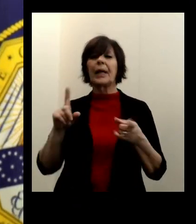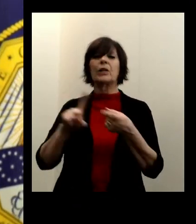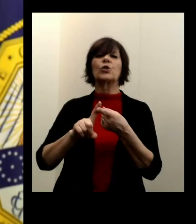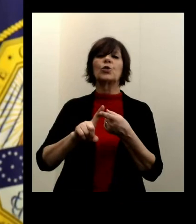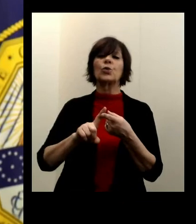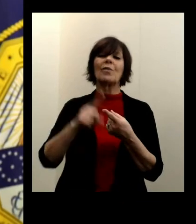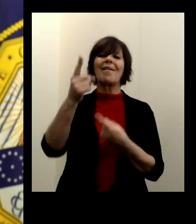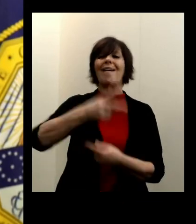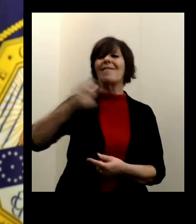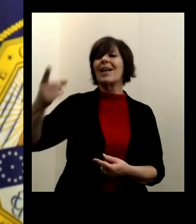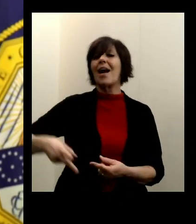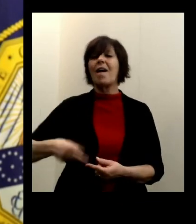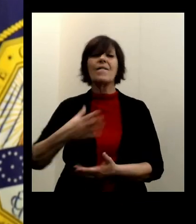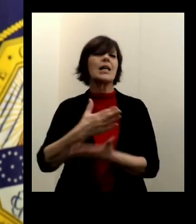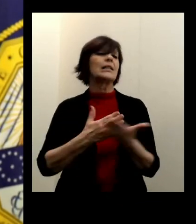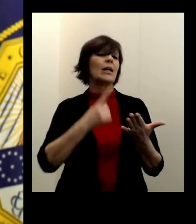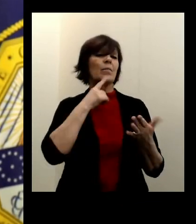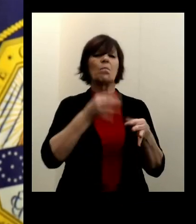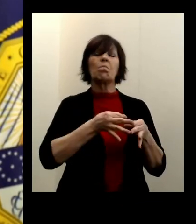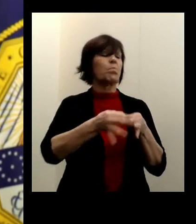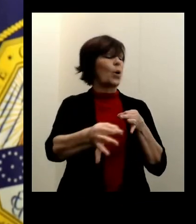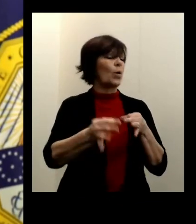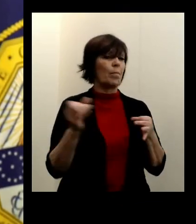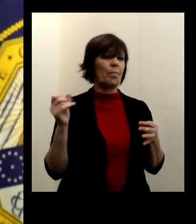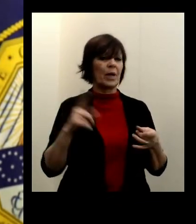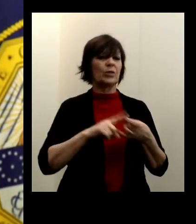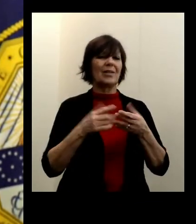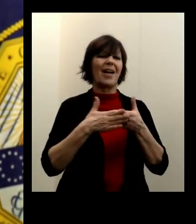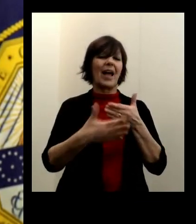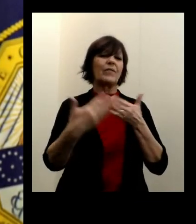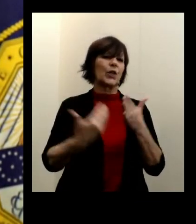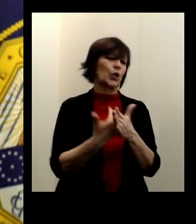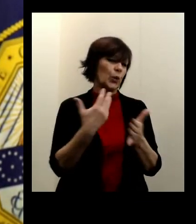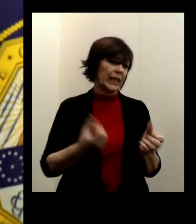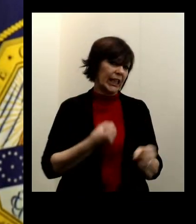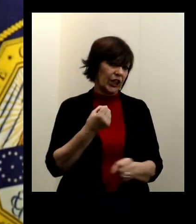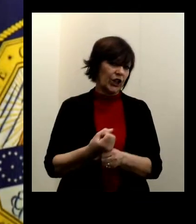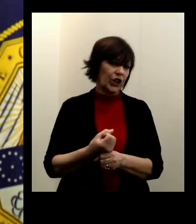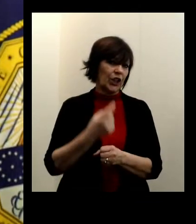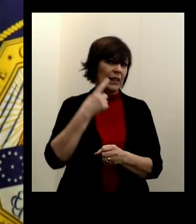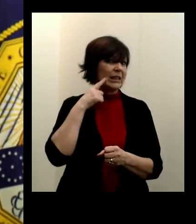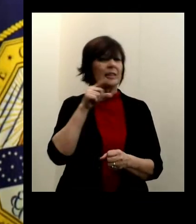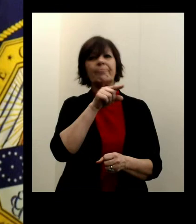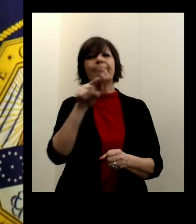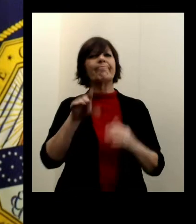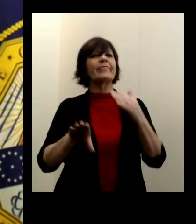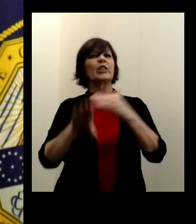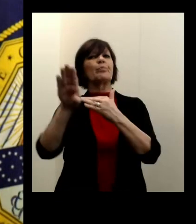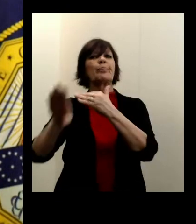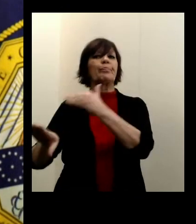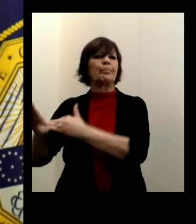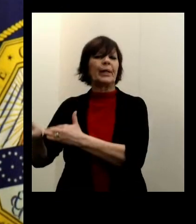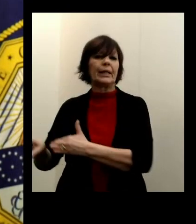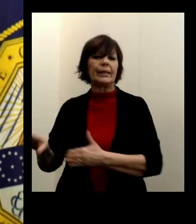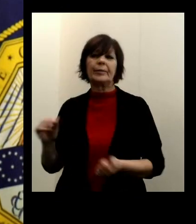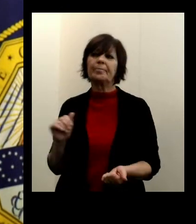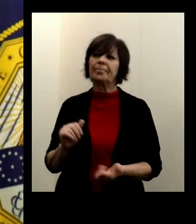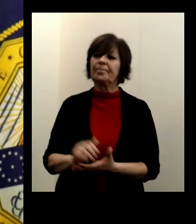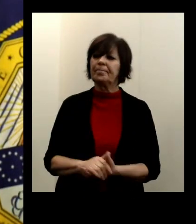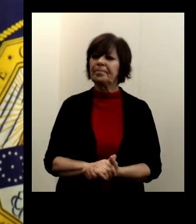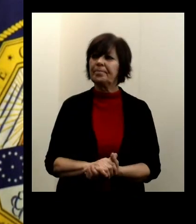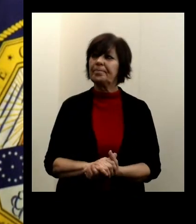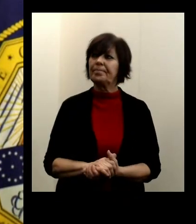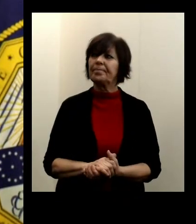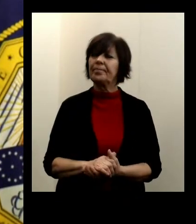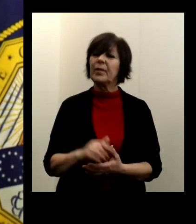model. Others have opted to postpone that return until after the new year, some citing spikes in communal spread in those respective zip